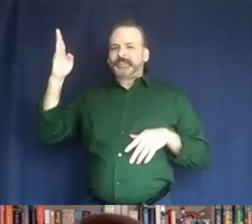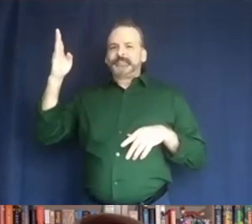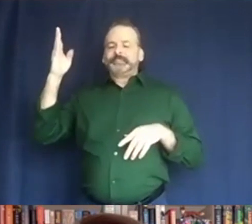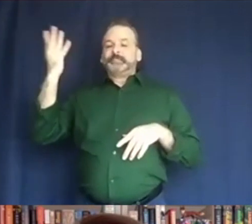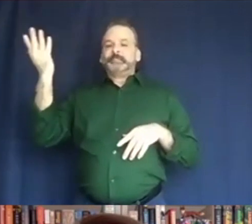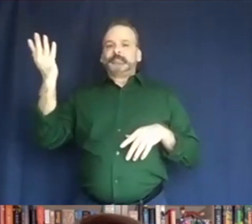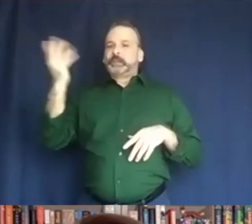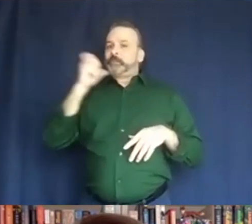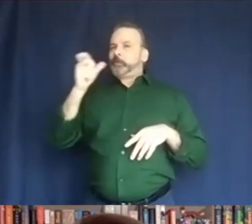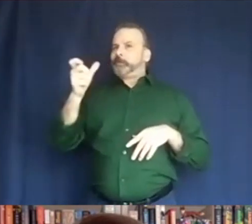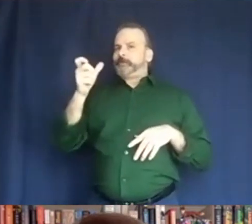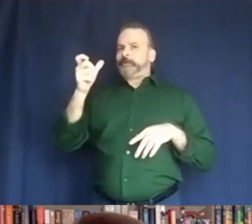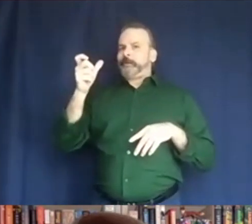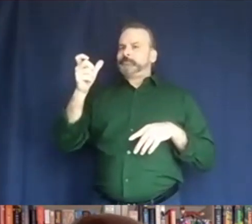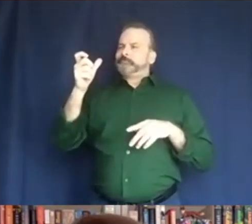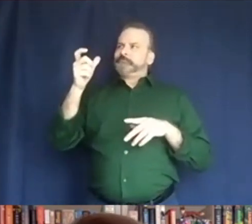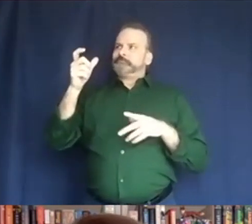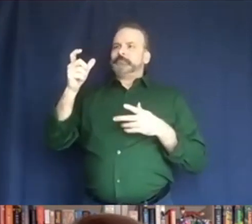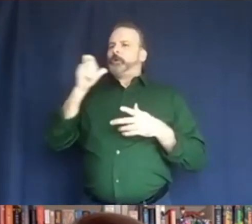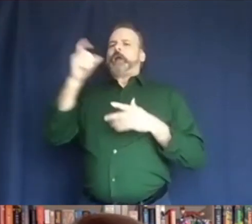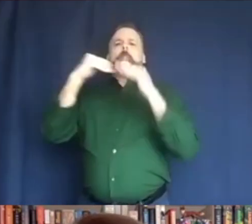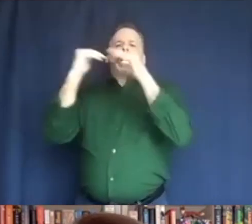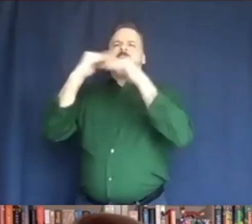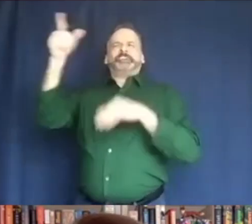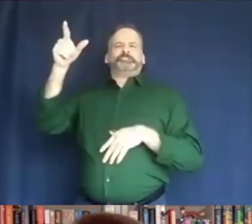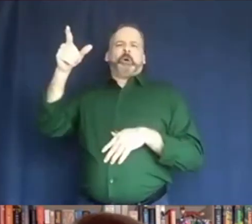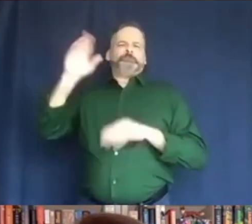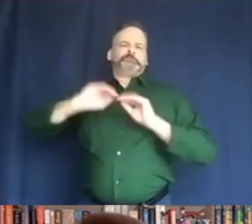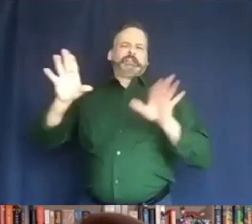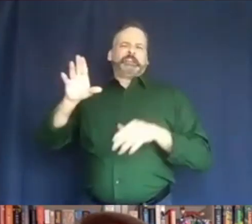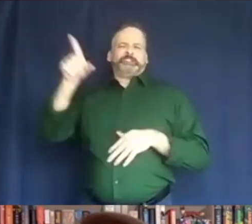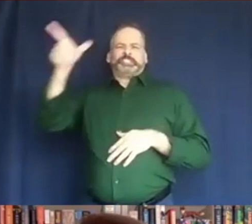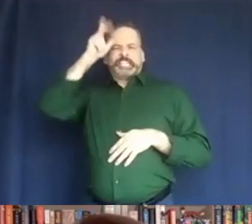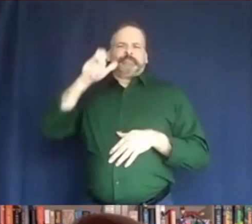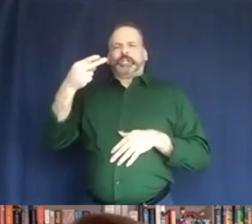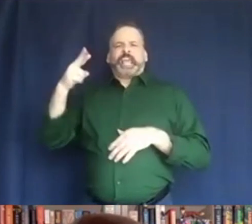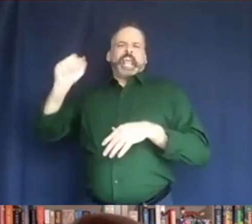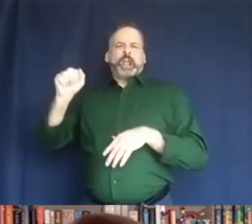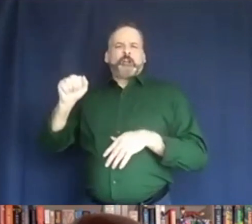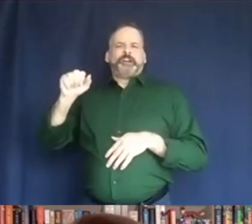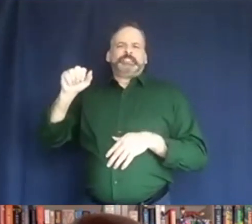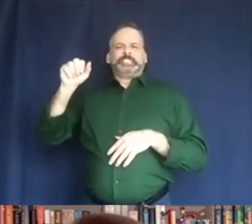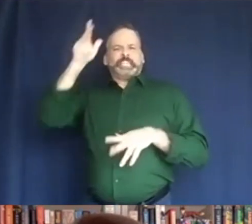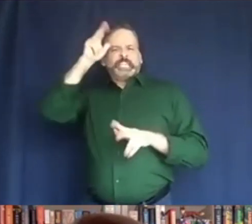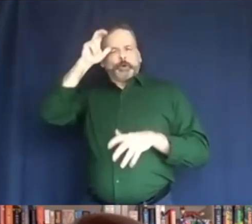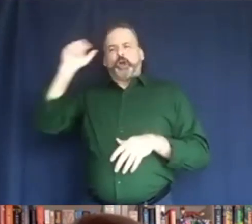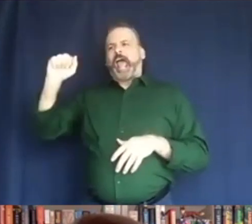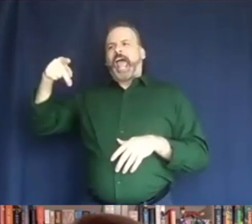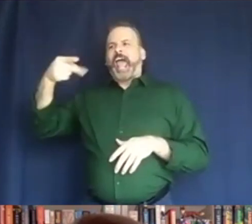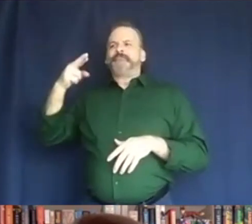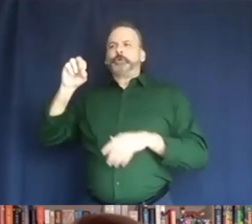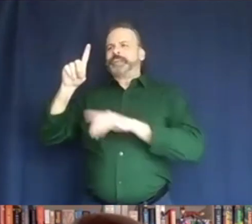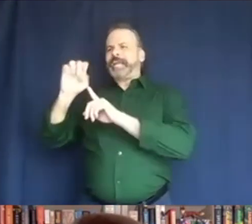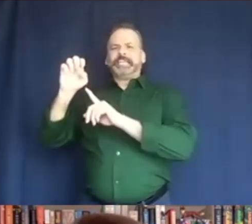they weren't treated with as much nuance. Like, people would just turn around and go, oh, Hera is just evil. You know, or Aphrodite can be so evil. And it's just like, yeah,